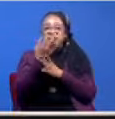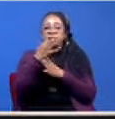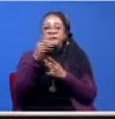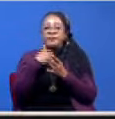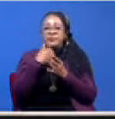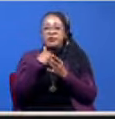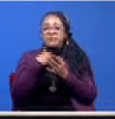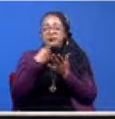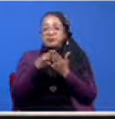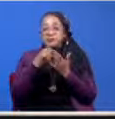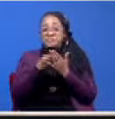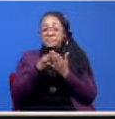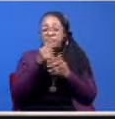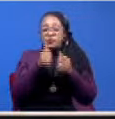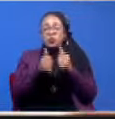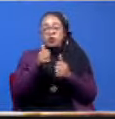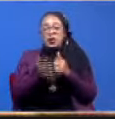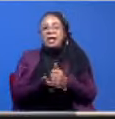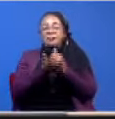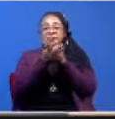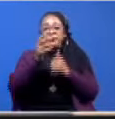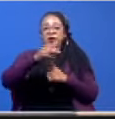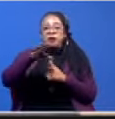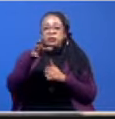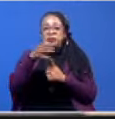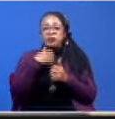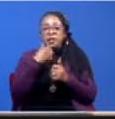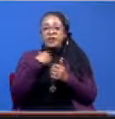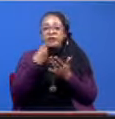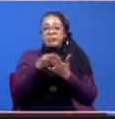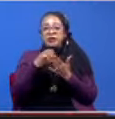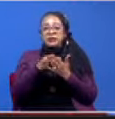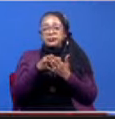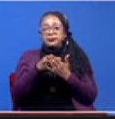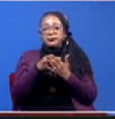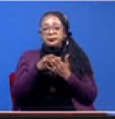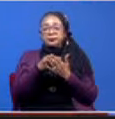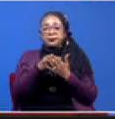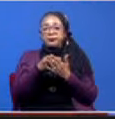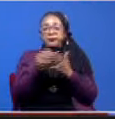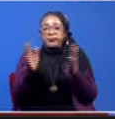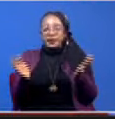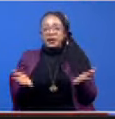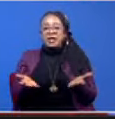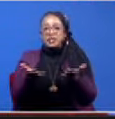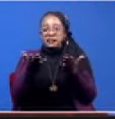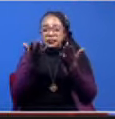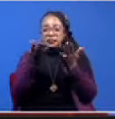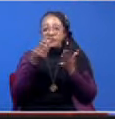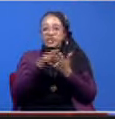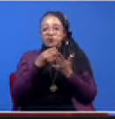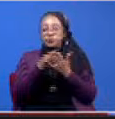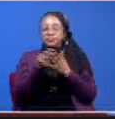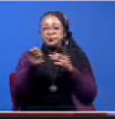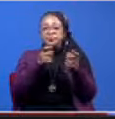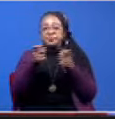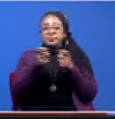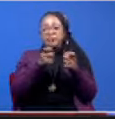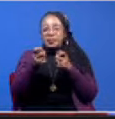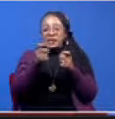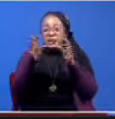wa kifedha utakaosaidia county kuratibu fedha za afya. Enhancing financial management